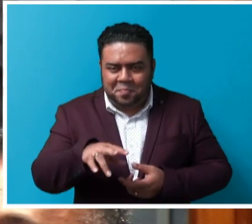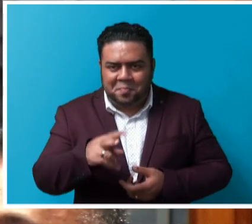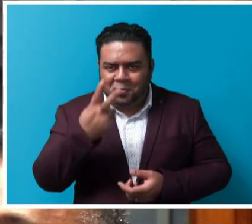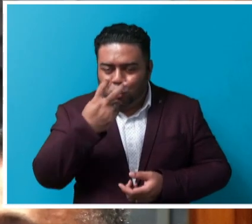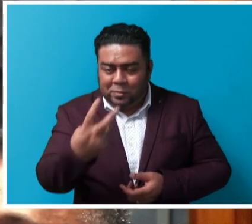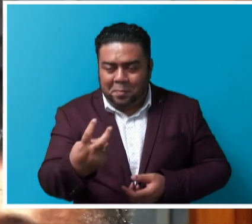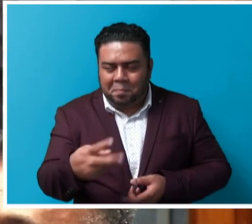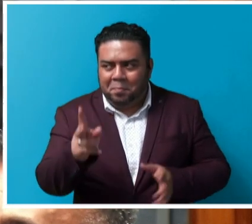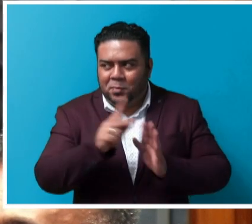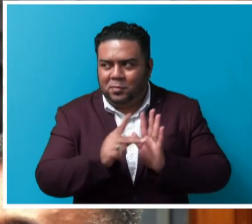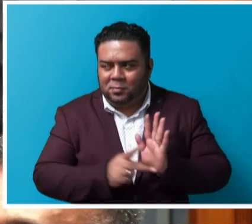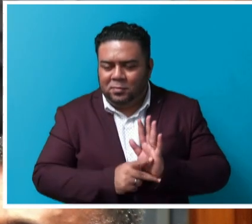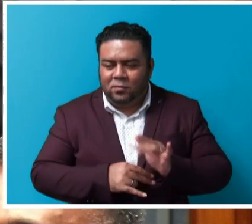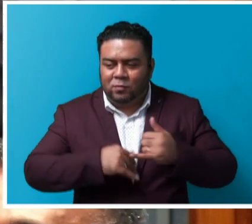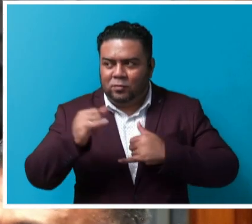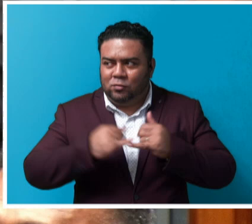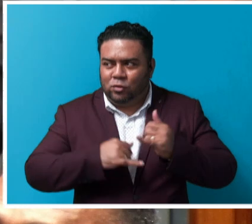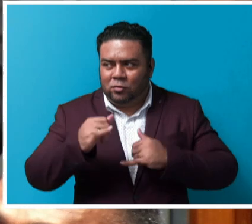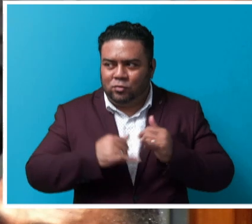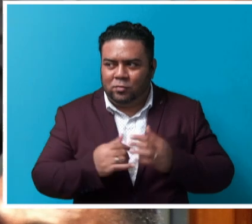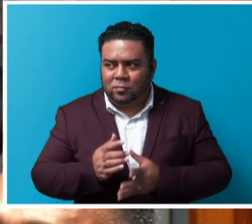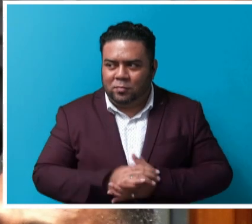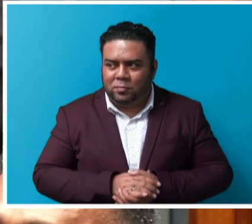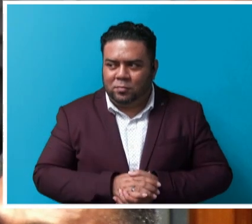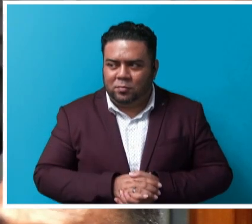and modernization of the civil aviation laws.